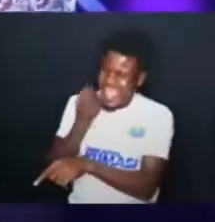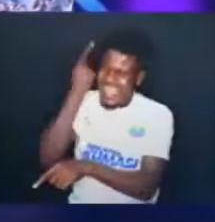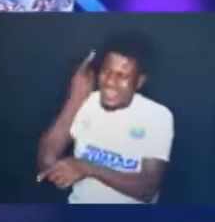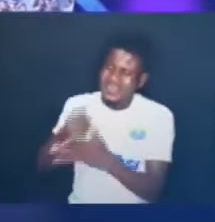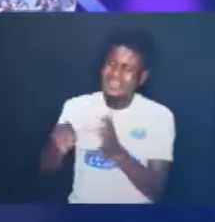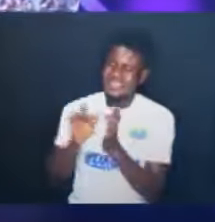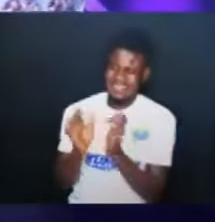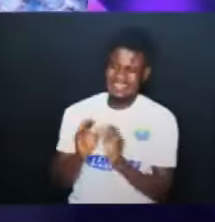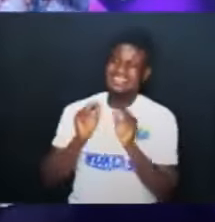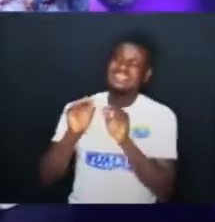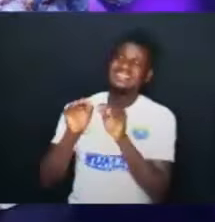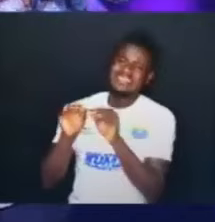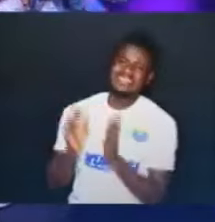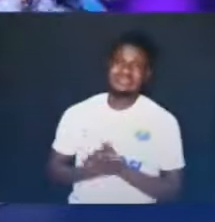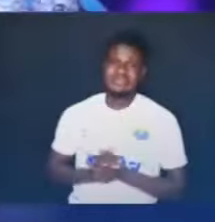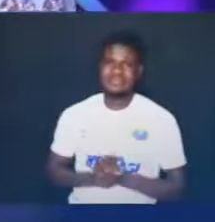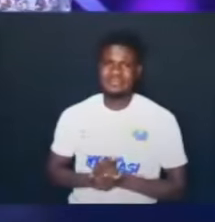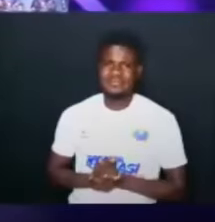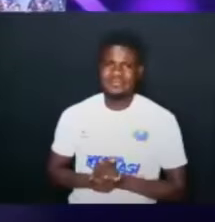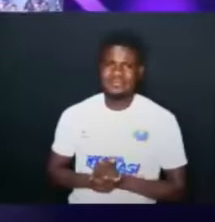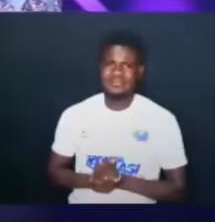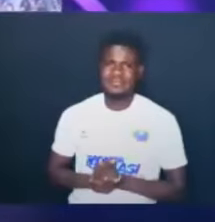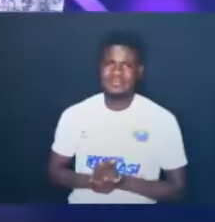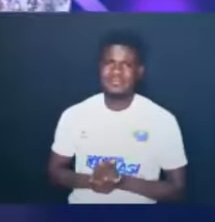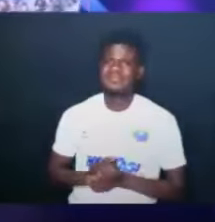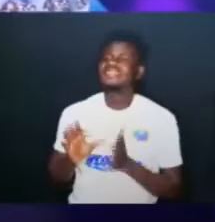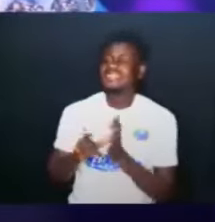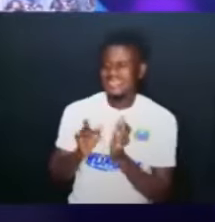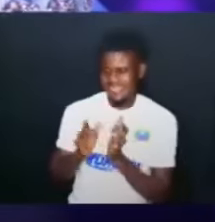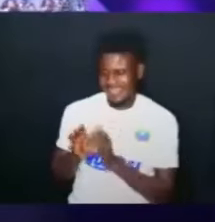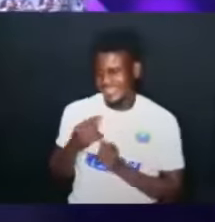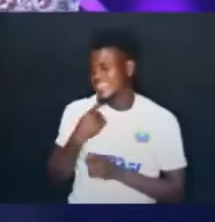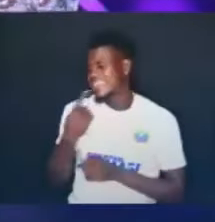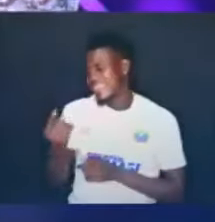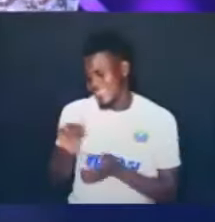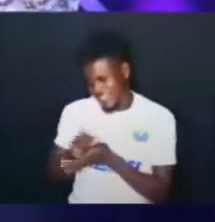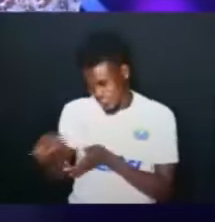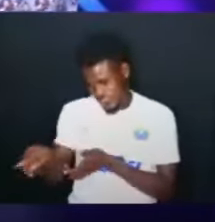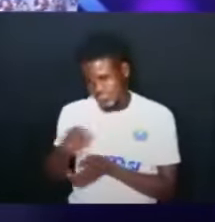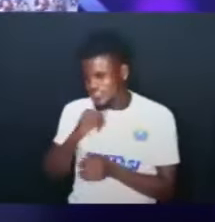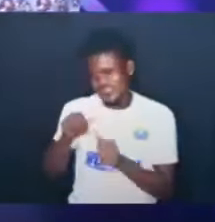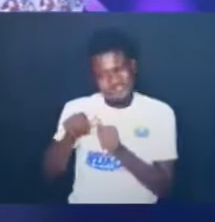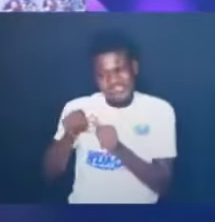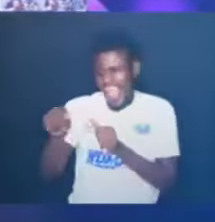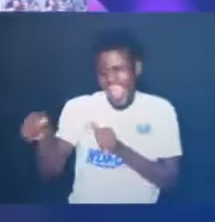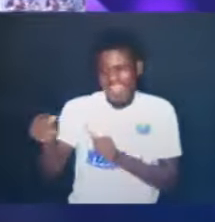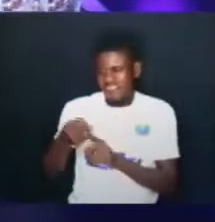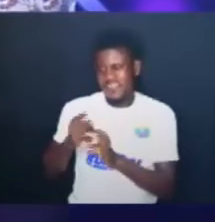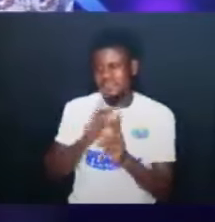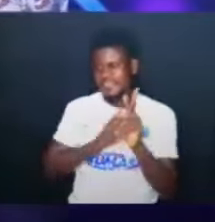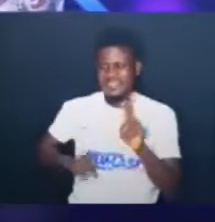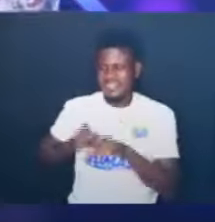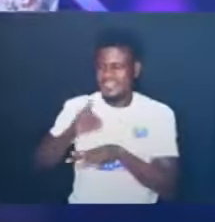teaching. Then he says, "You are not far from the kingdom of God." This